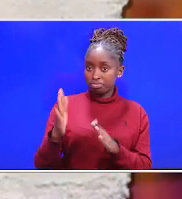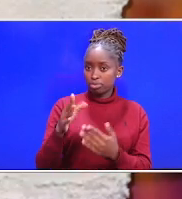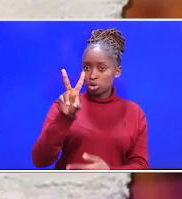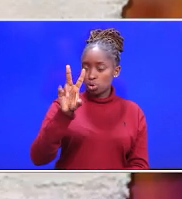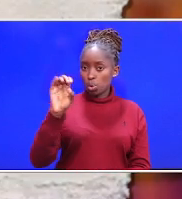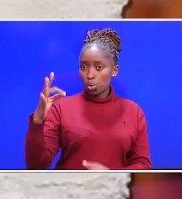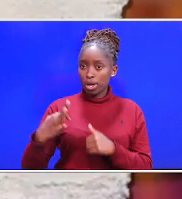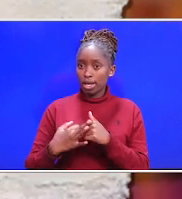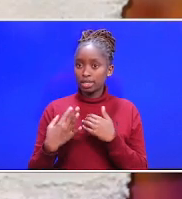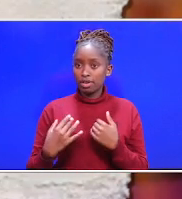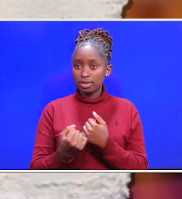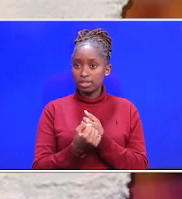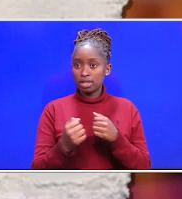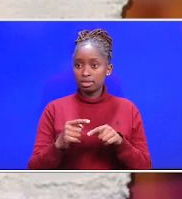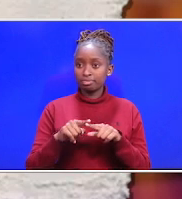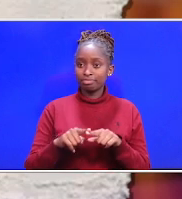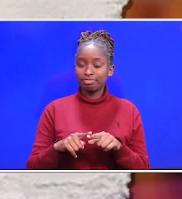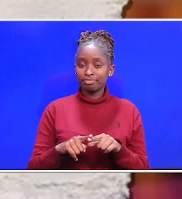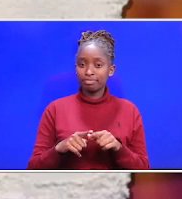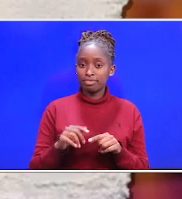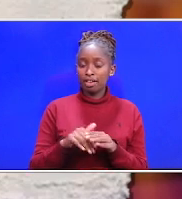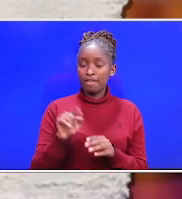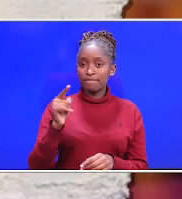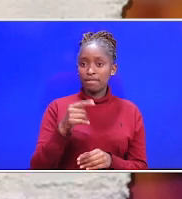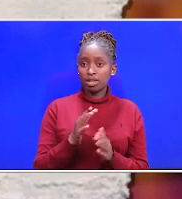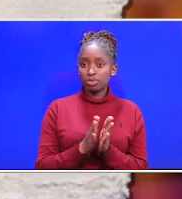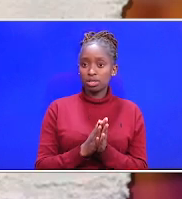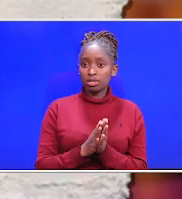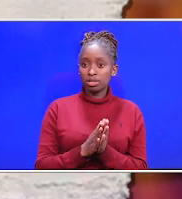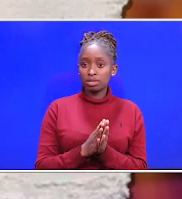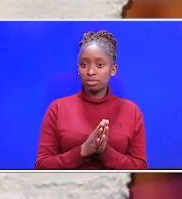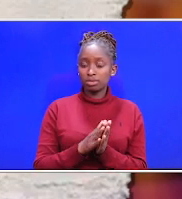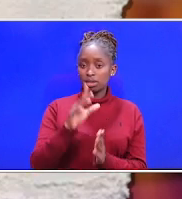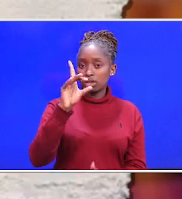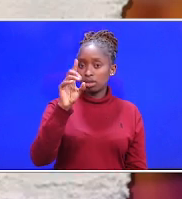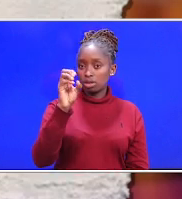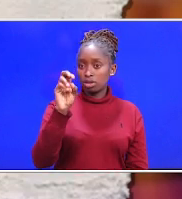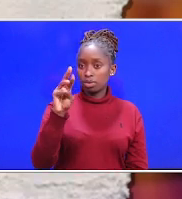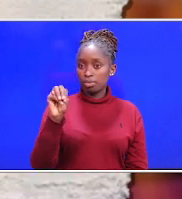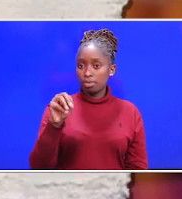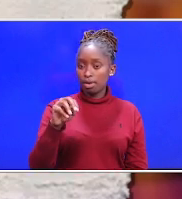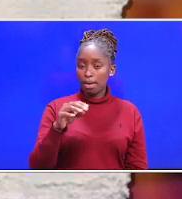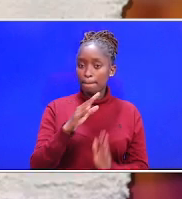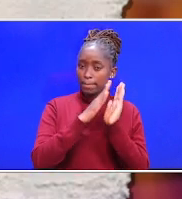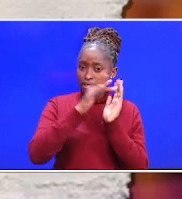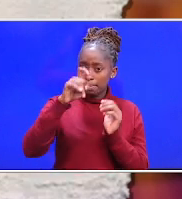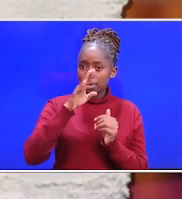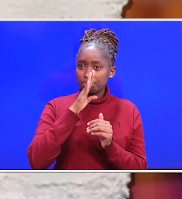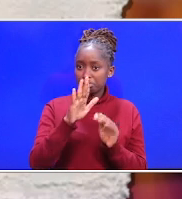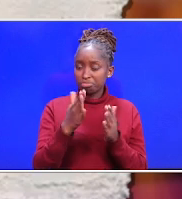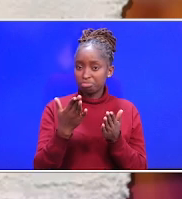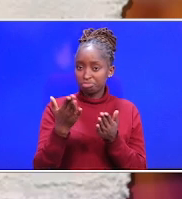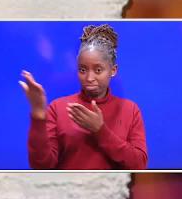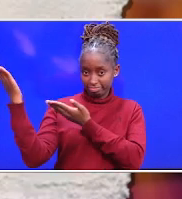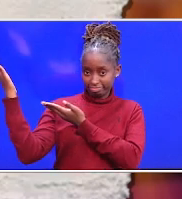2008 Safety Standards Manual for Kenyan Schools was the dormitory design. Just beds in the dormitory must be spaced at least 1.2